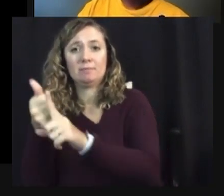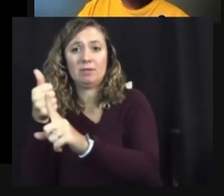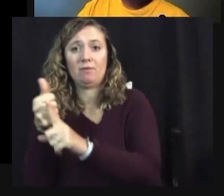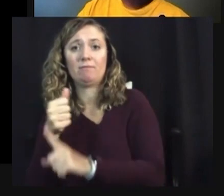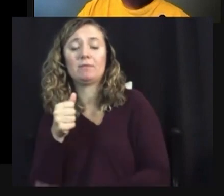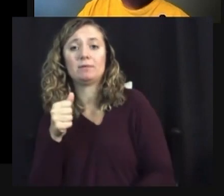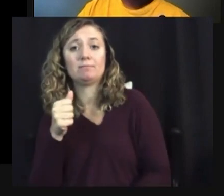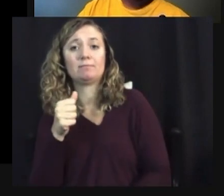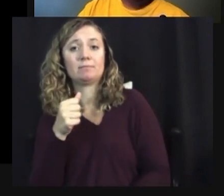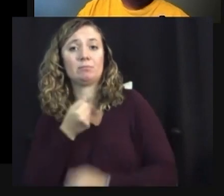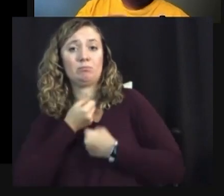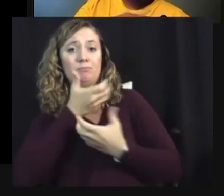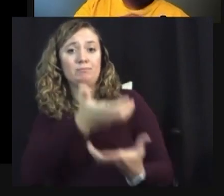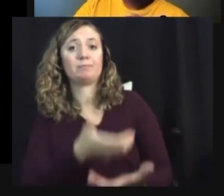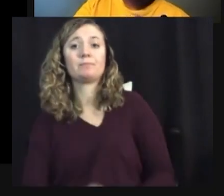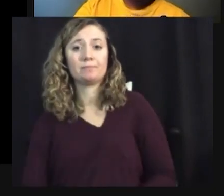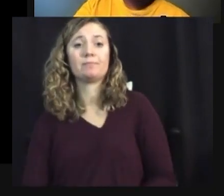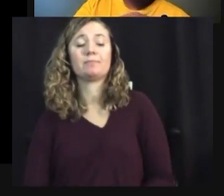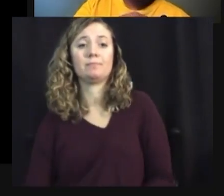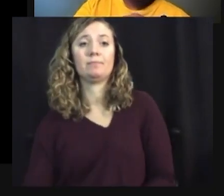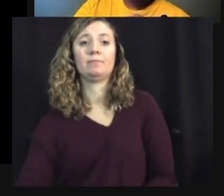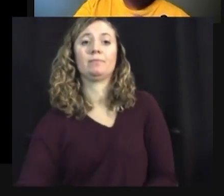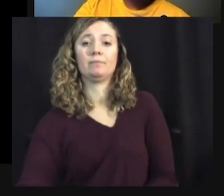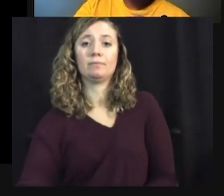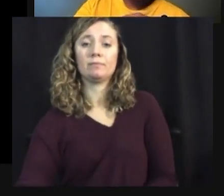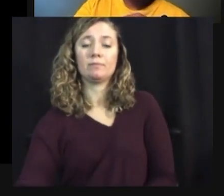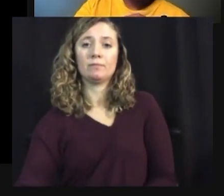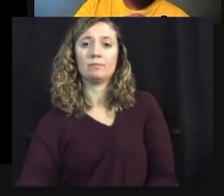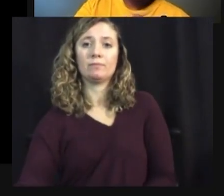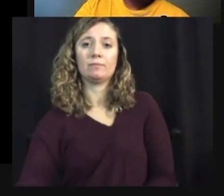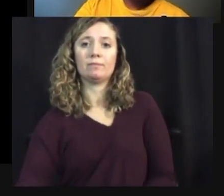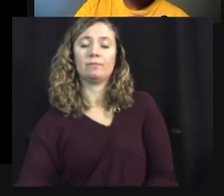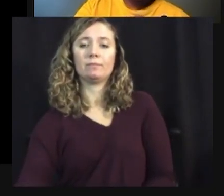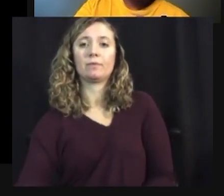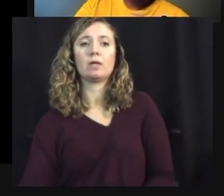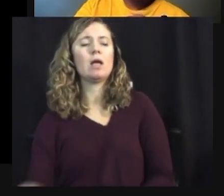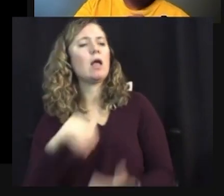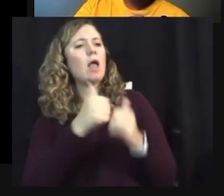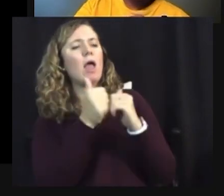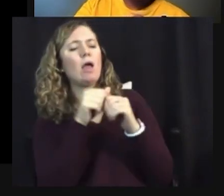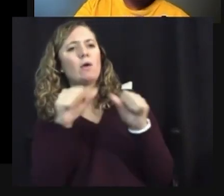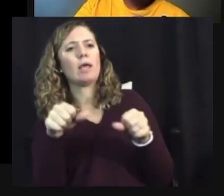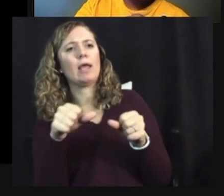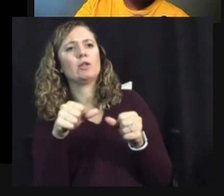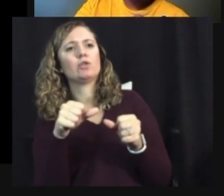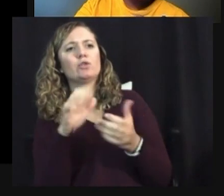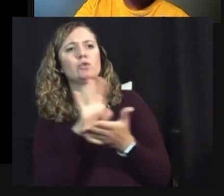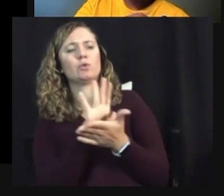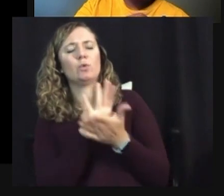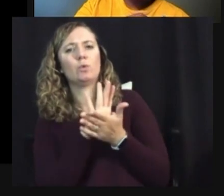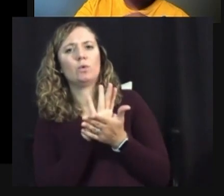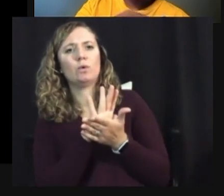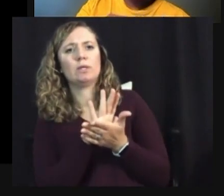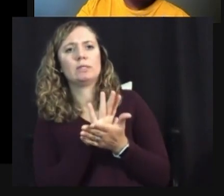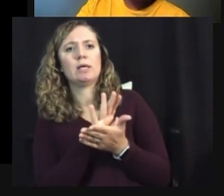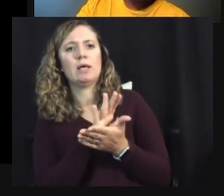Last question, I think. How can schools and community places support AAC